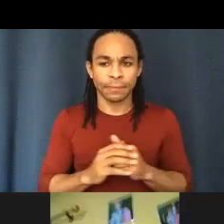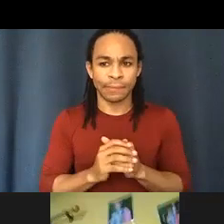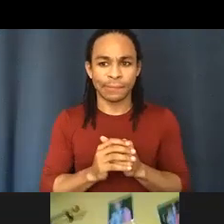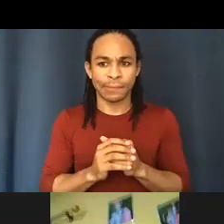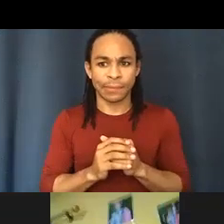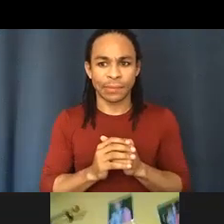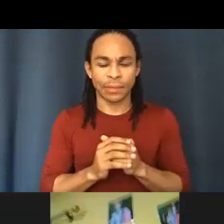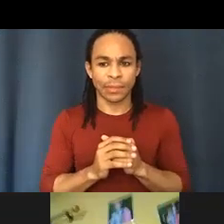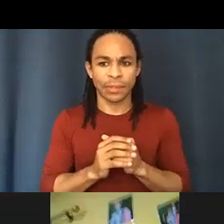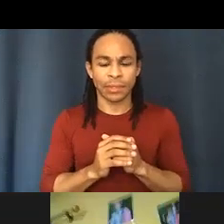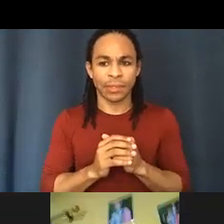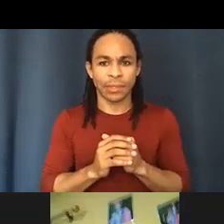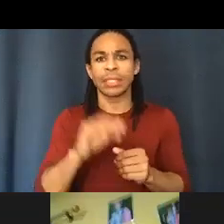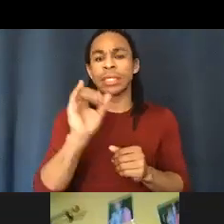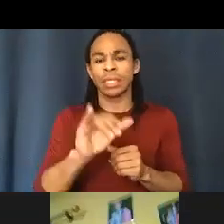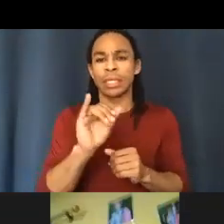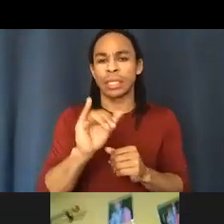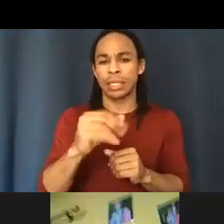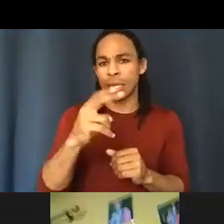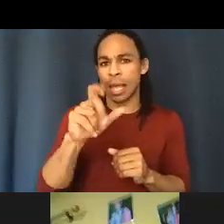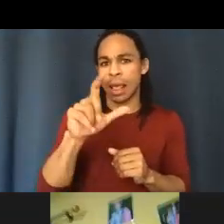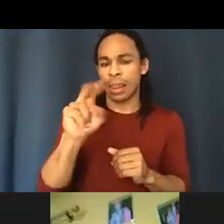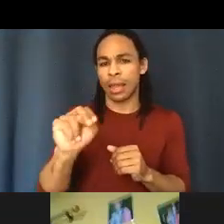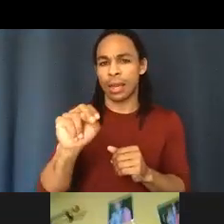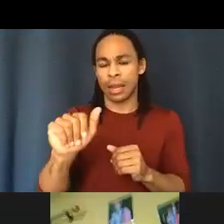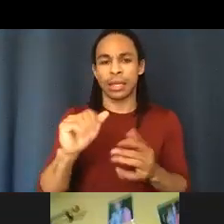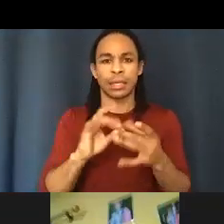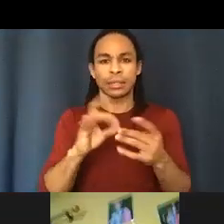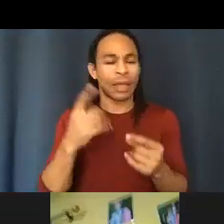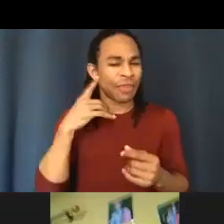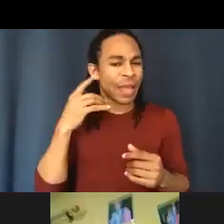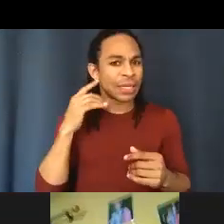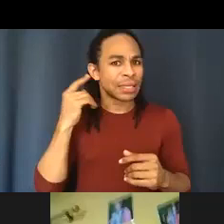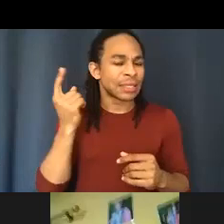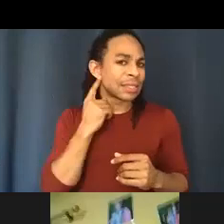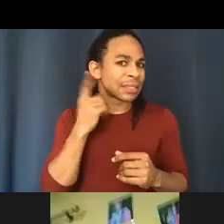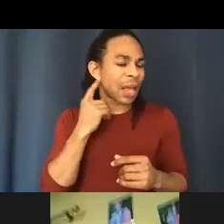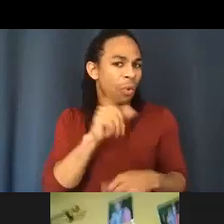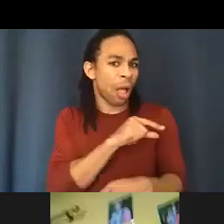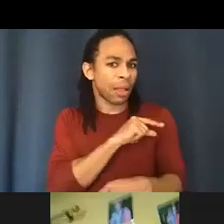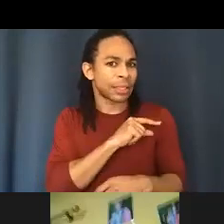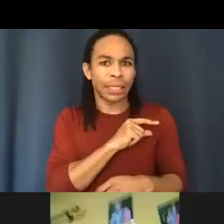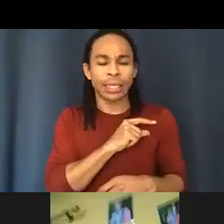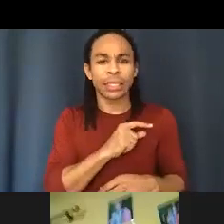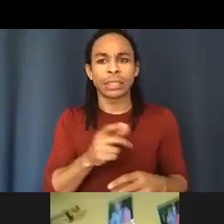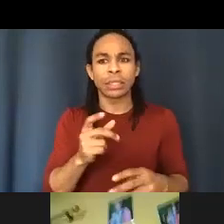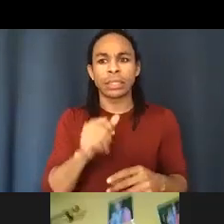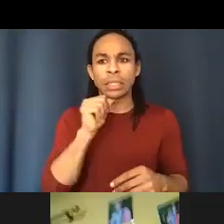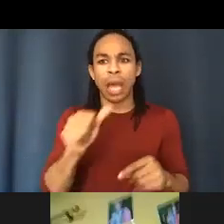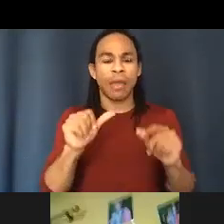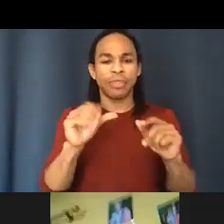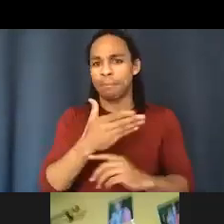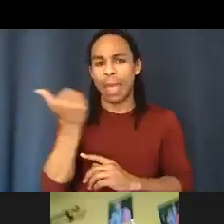Charity, the sound quality is a little bit poor. If you're able to reposition.